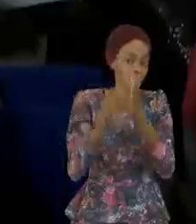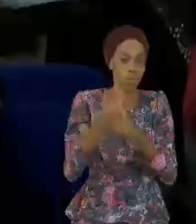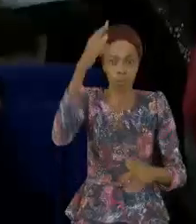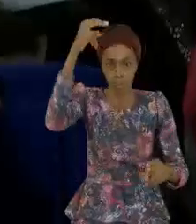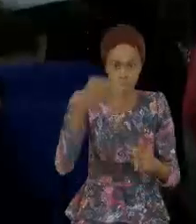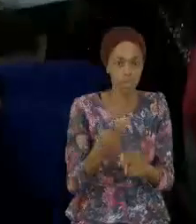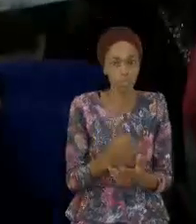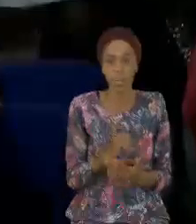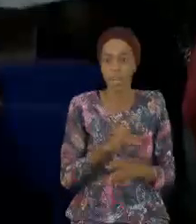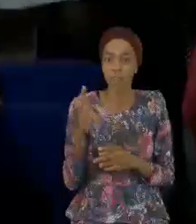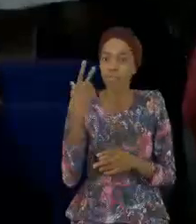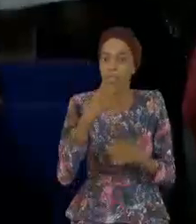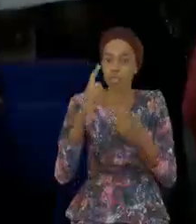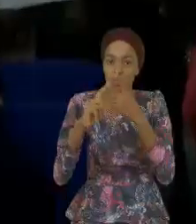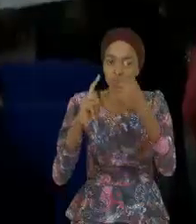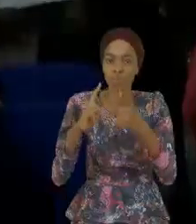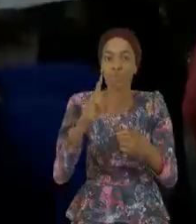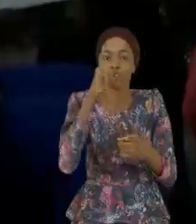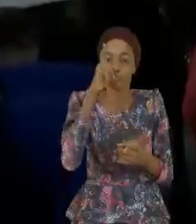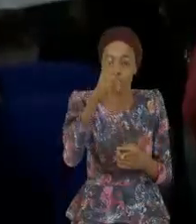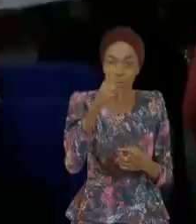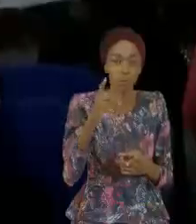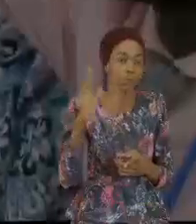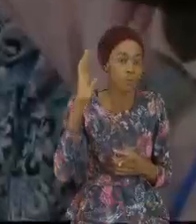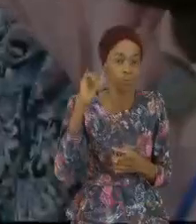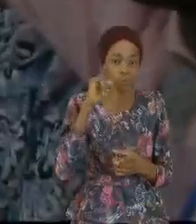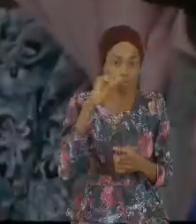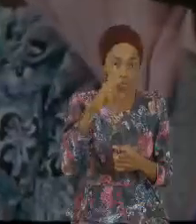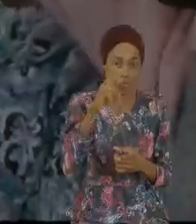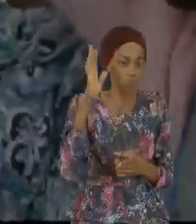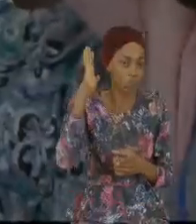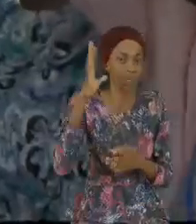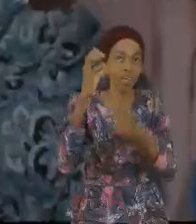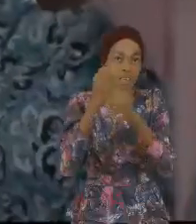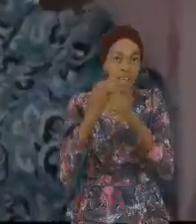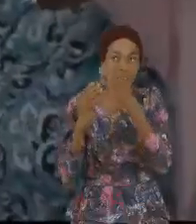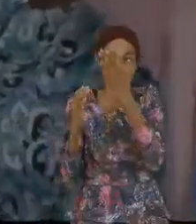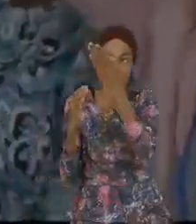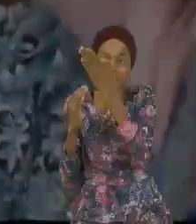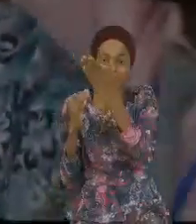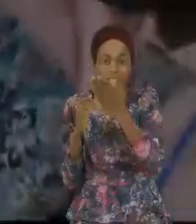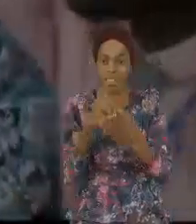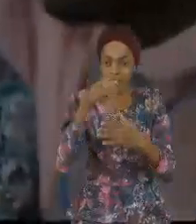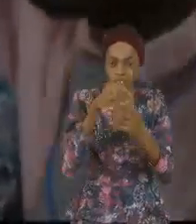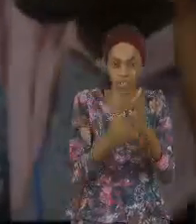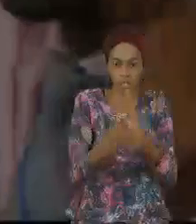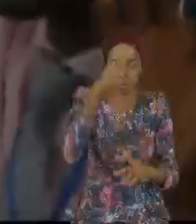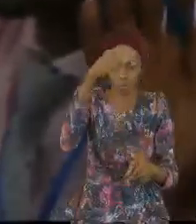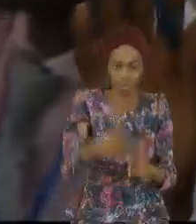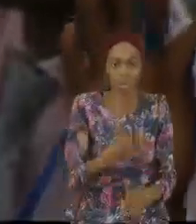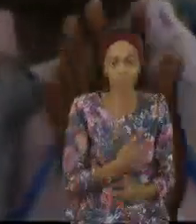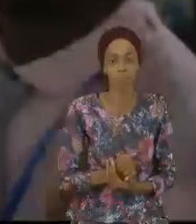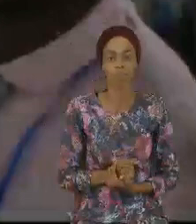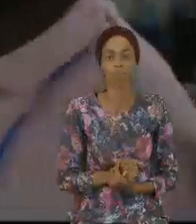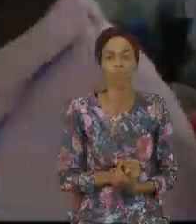somebody particularly this morning, and I said, he, she will get there in Jesus' name.